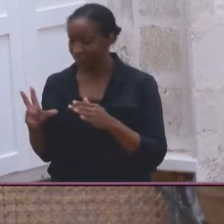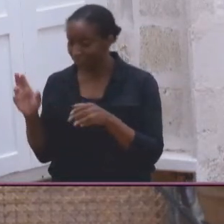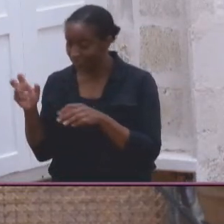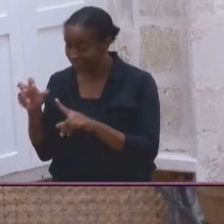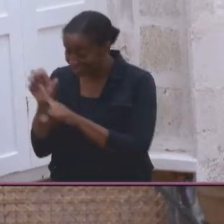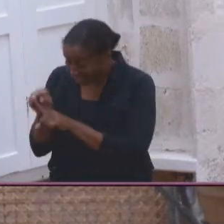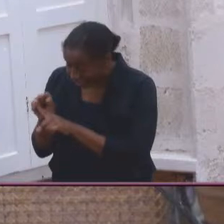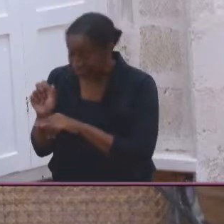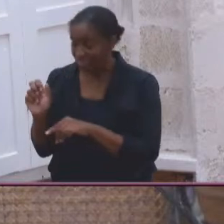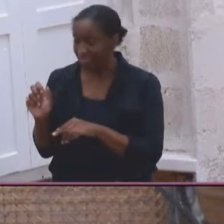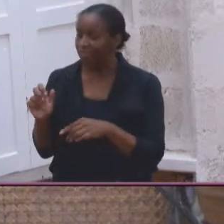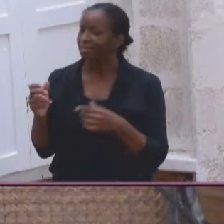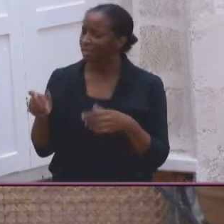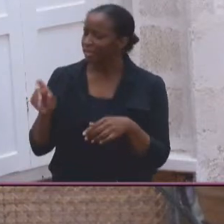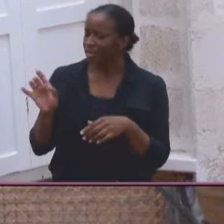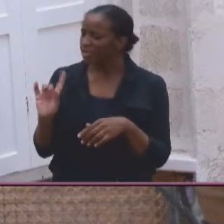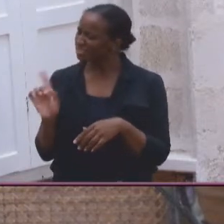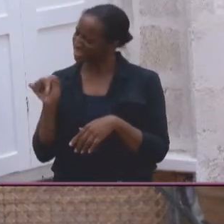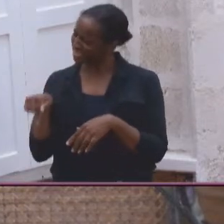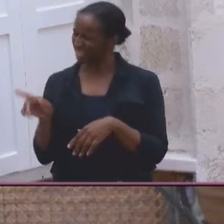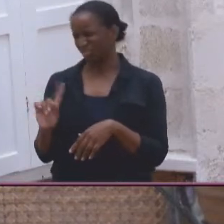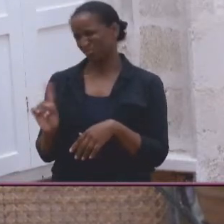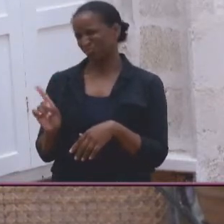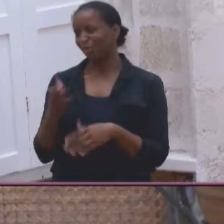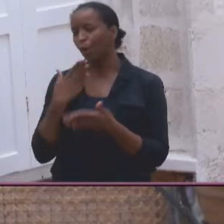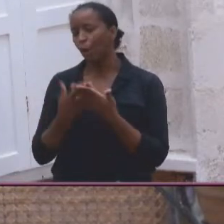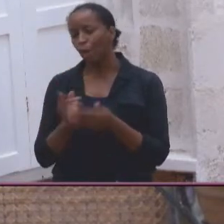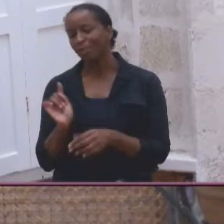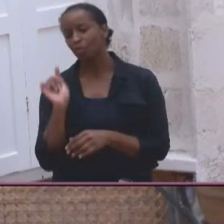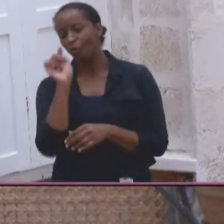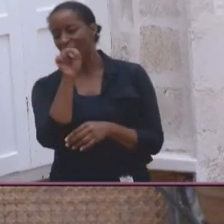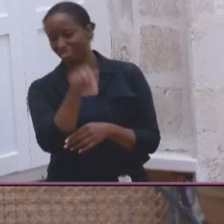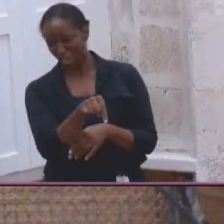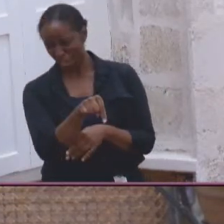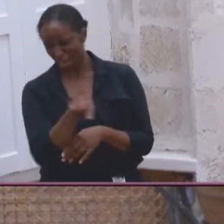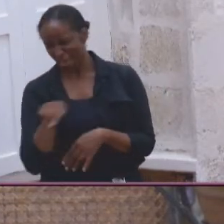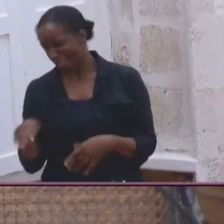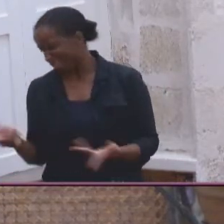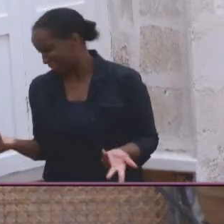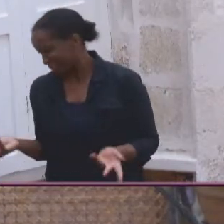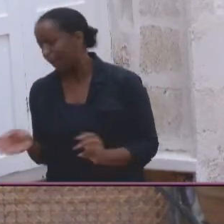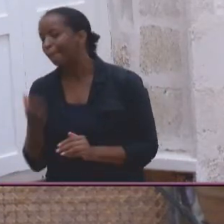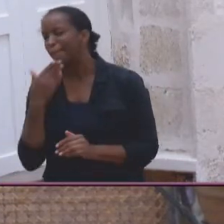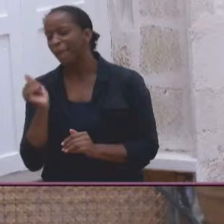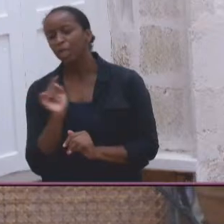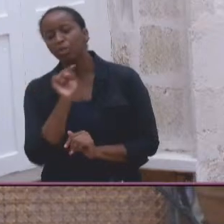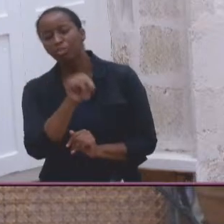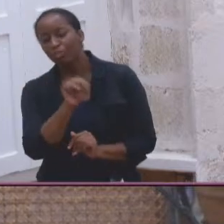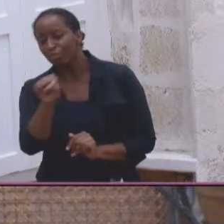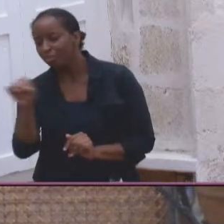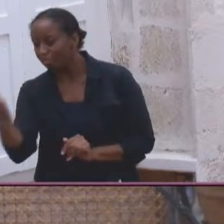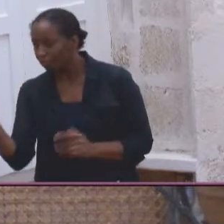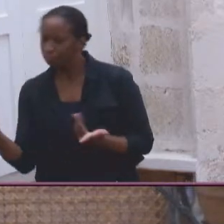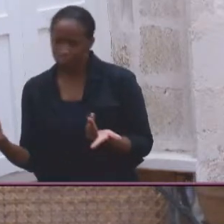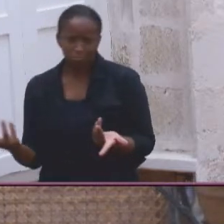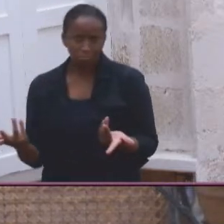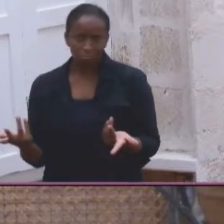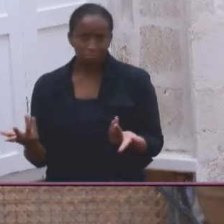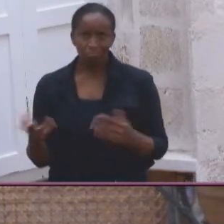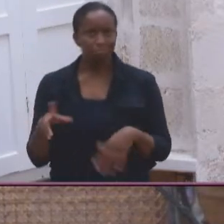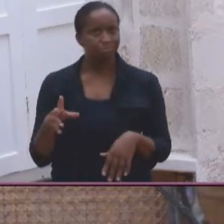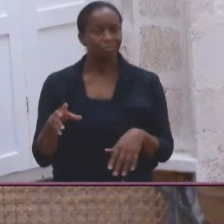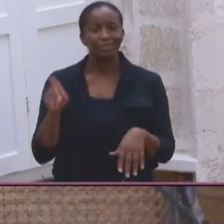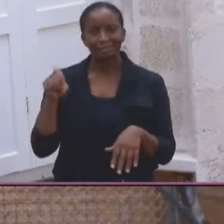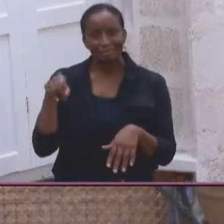to provide that advice to the principals, the general workers at the school, to reduce